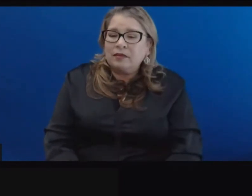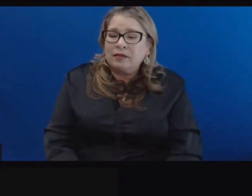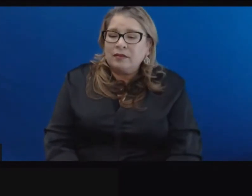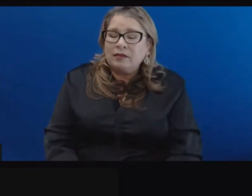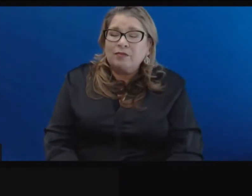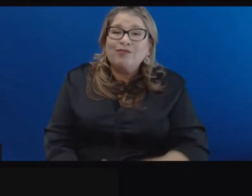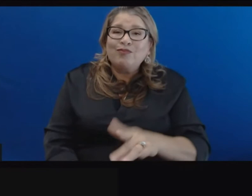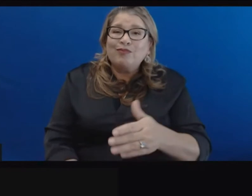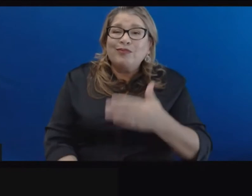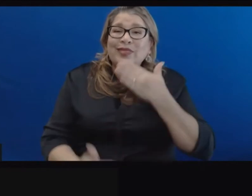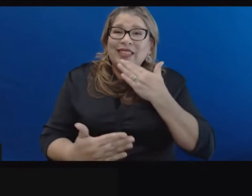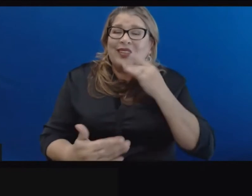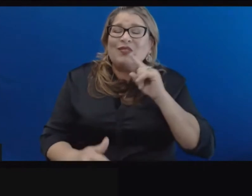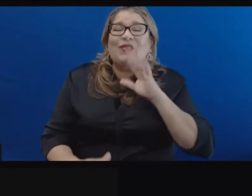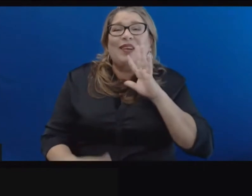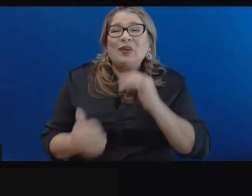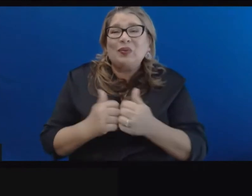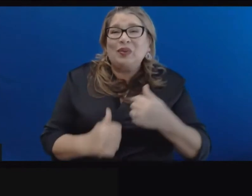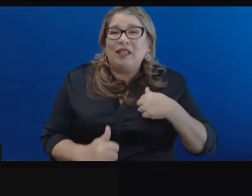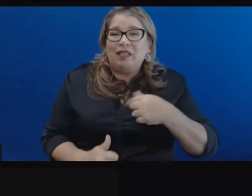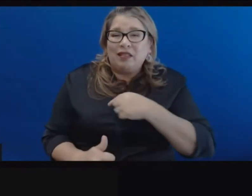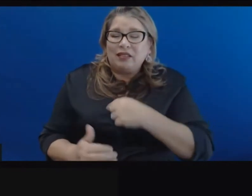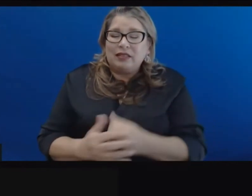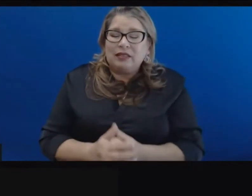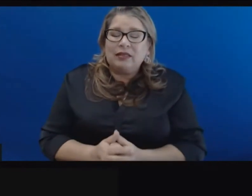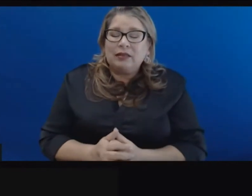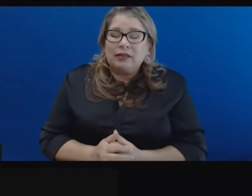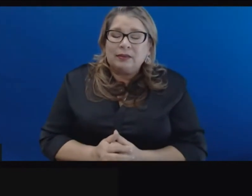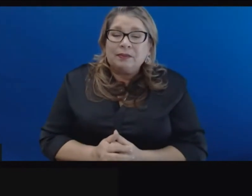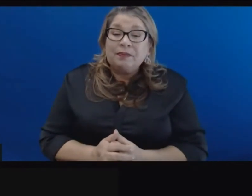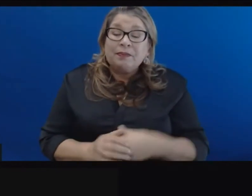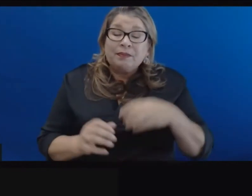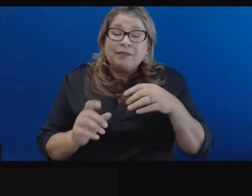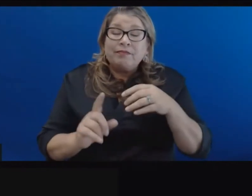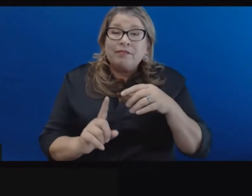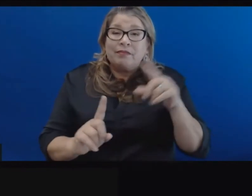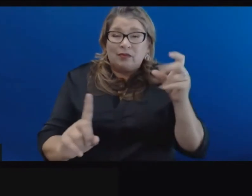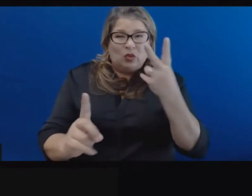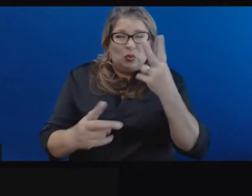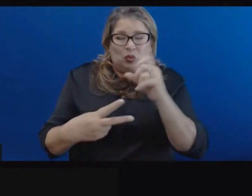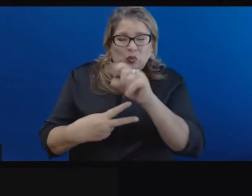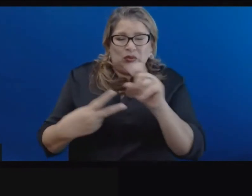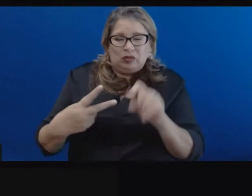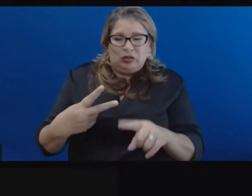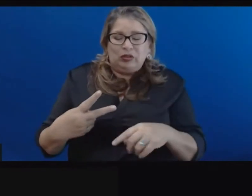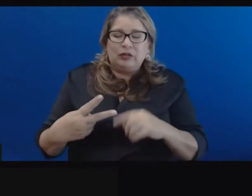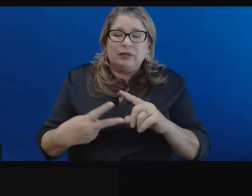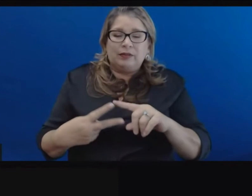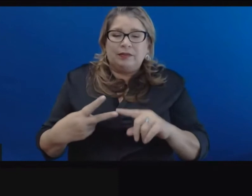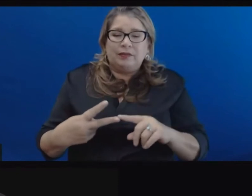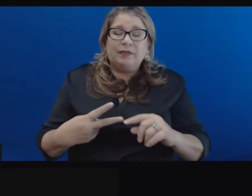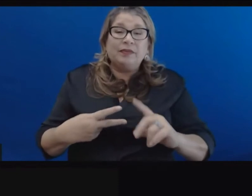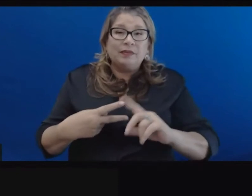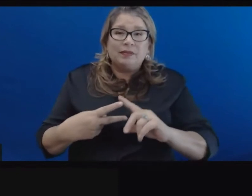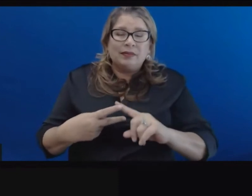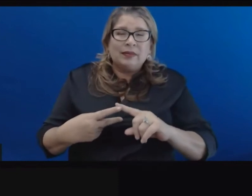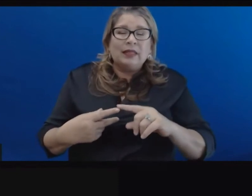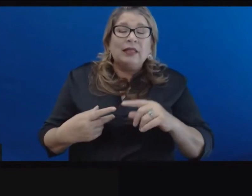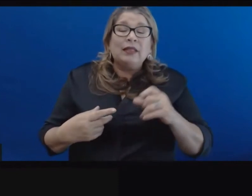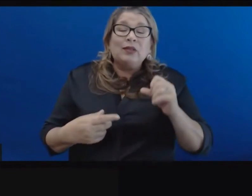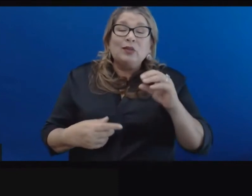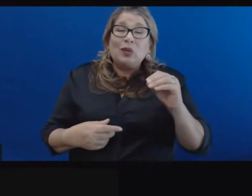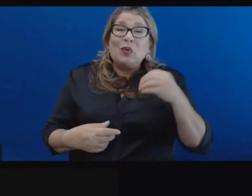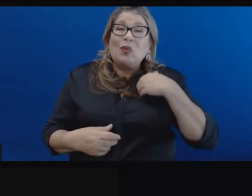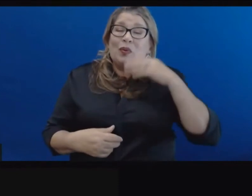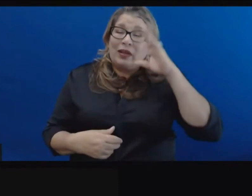week that this is the week to monitor hospitalizations to see if we're going to see this post-Christmas surge. So is it too early to